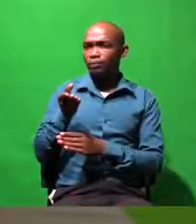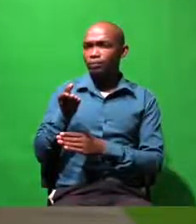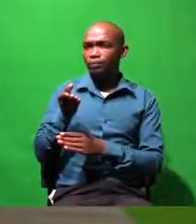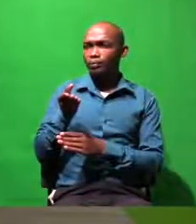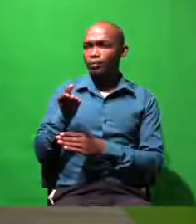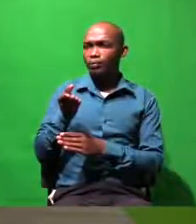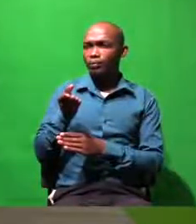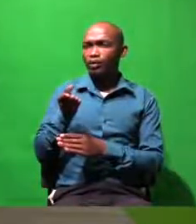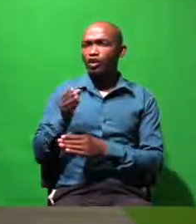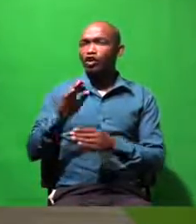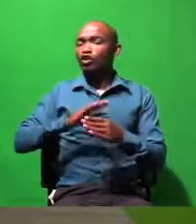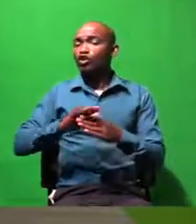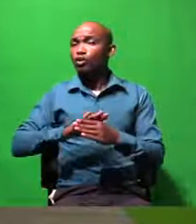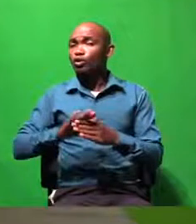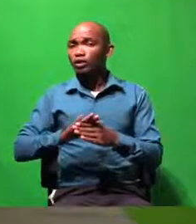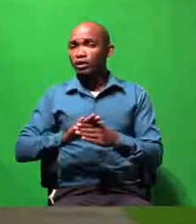to mark